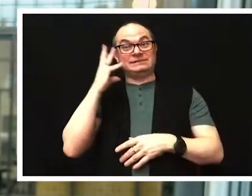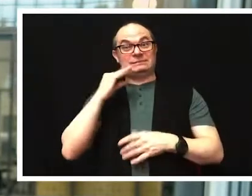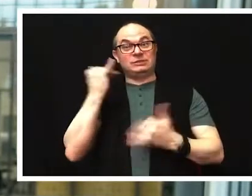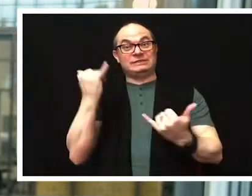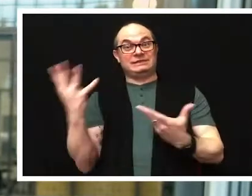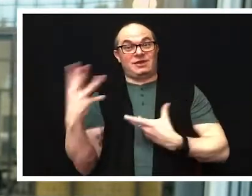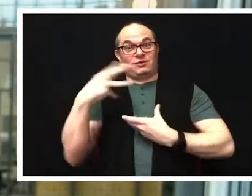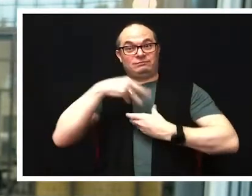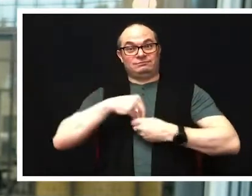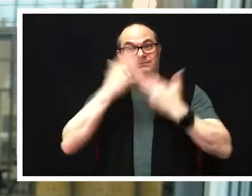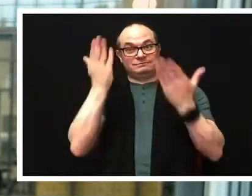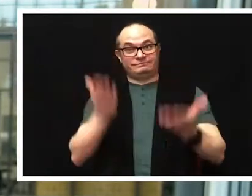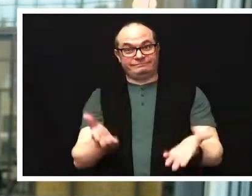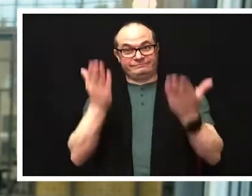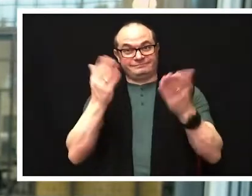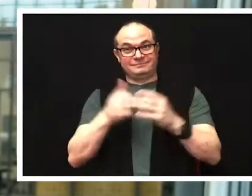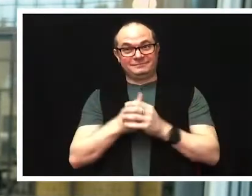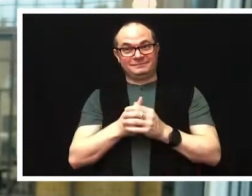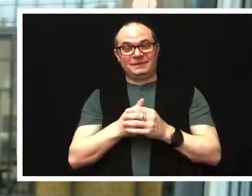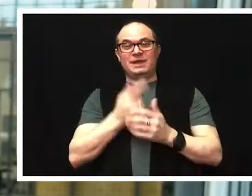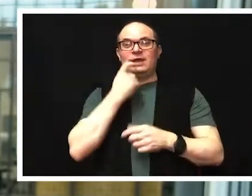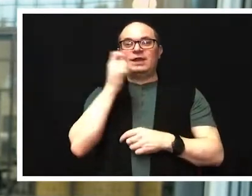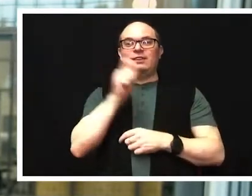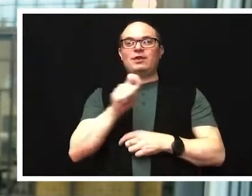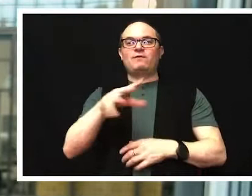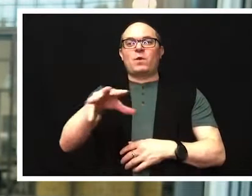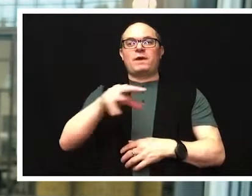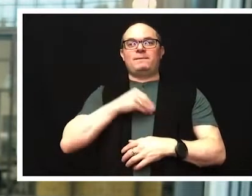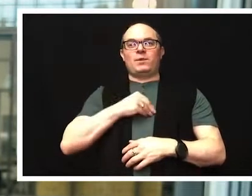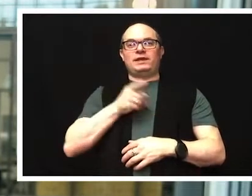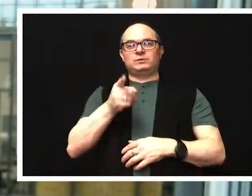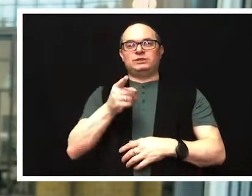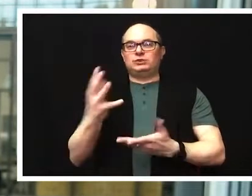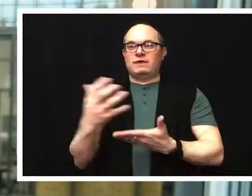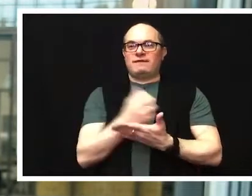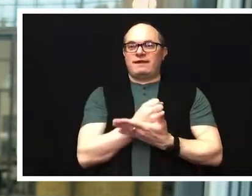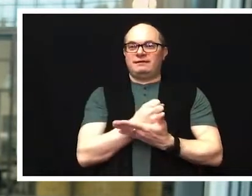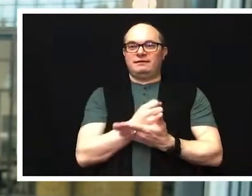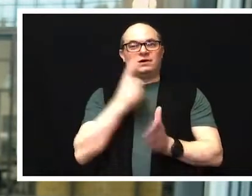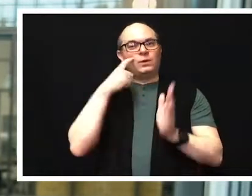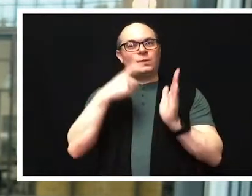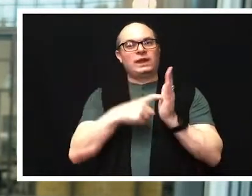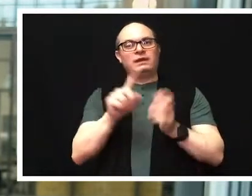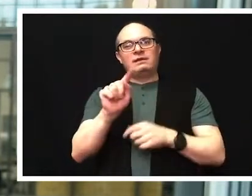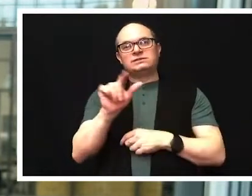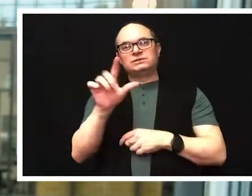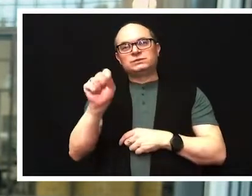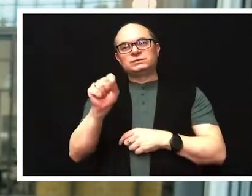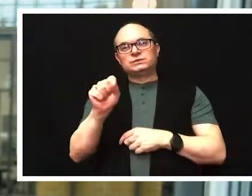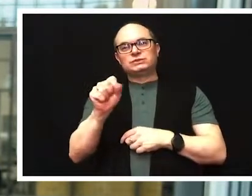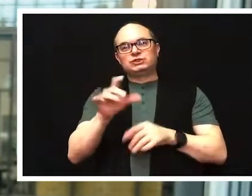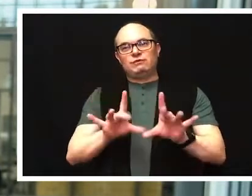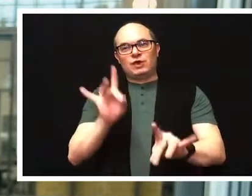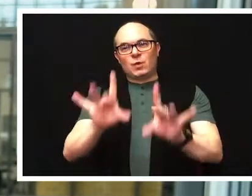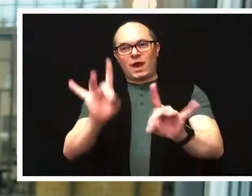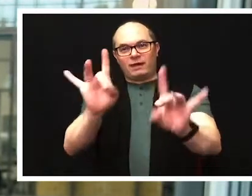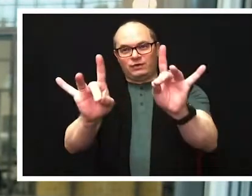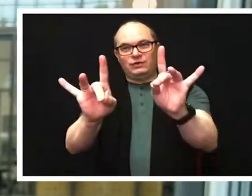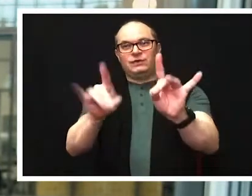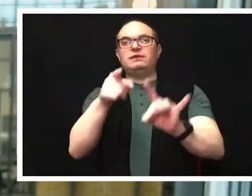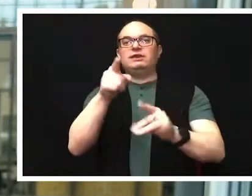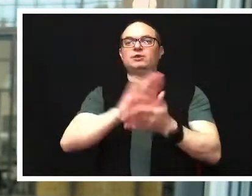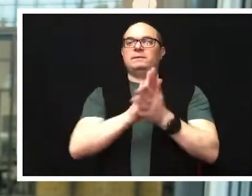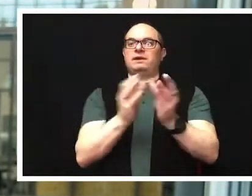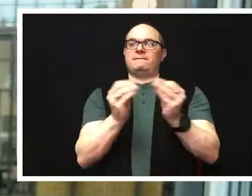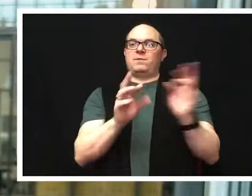of you. Therefore, embrace what you have gained. Recognize the tools you've acquired along the way that will make